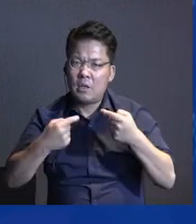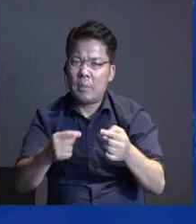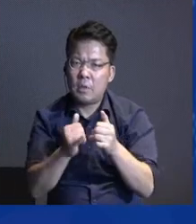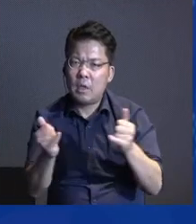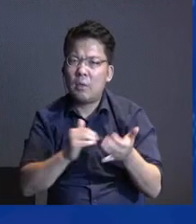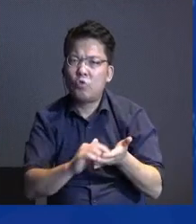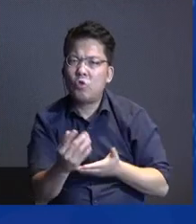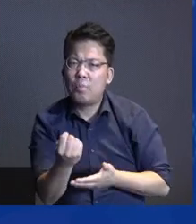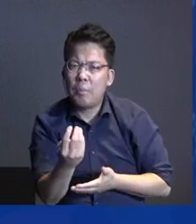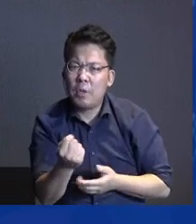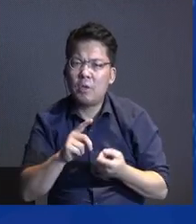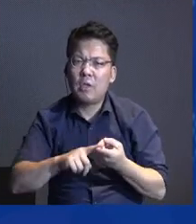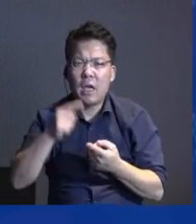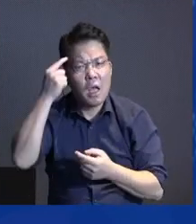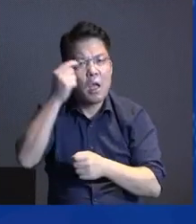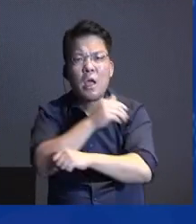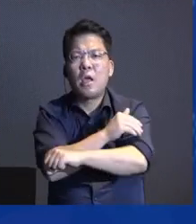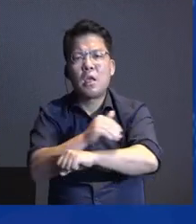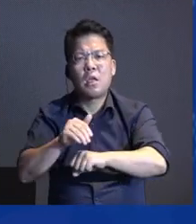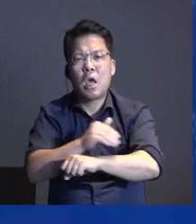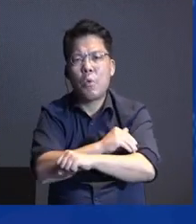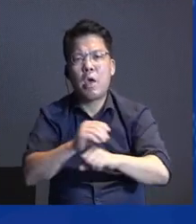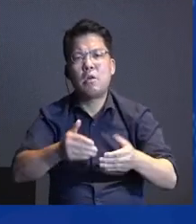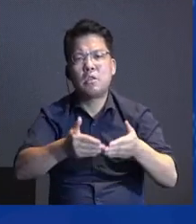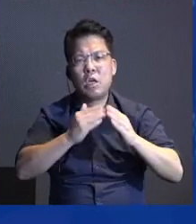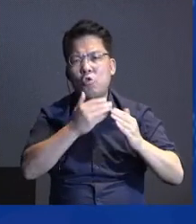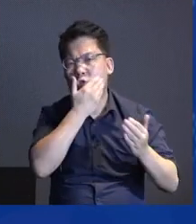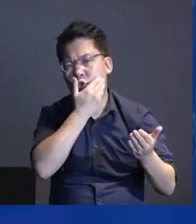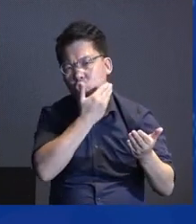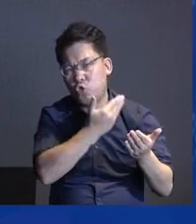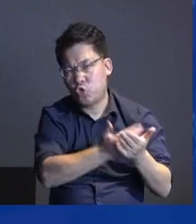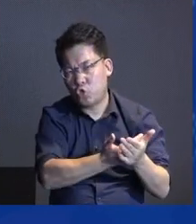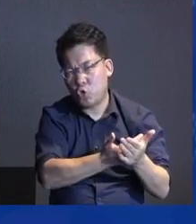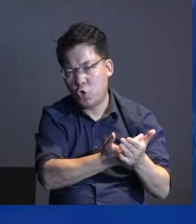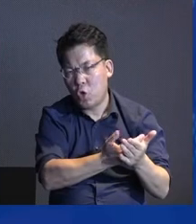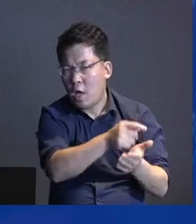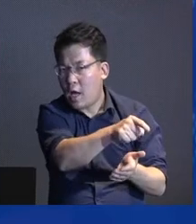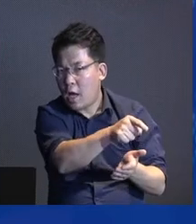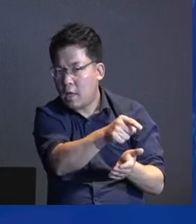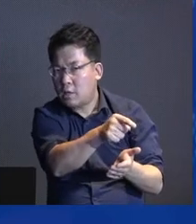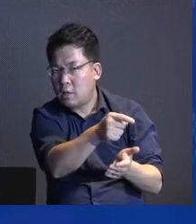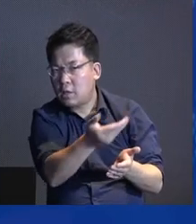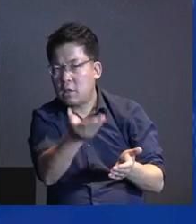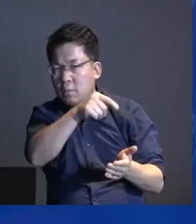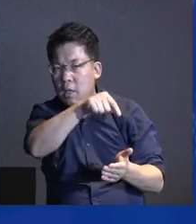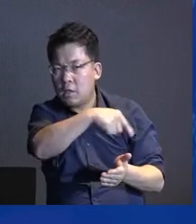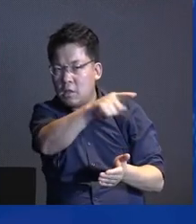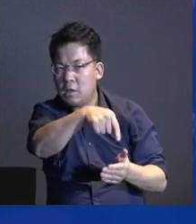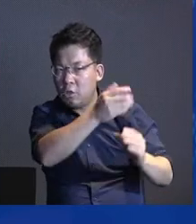bit flexible, for example, with the topics of a chat, for instance.